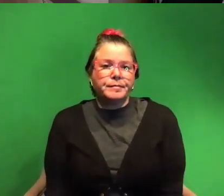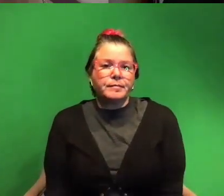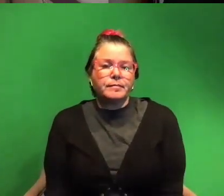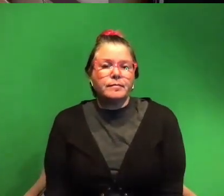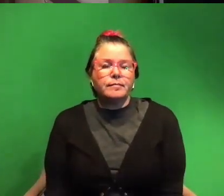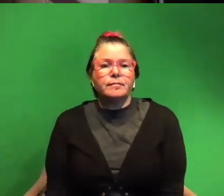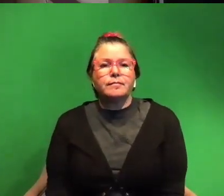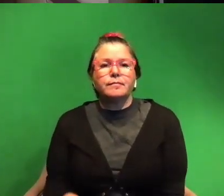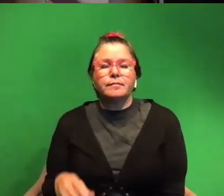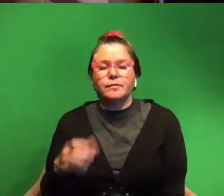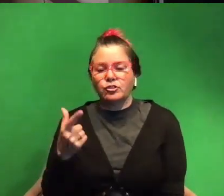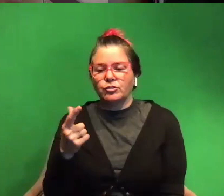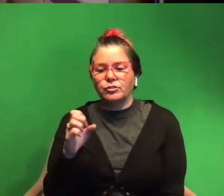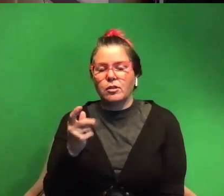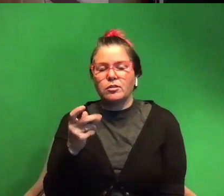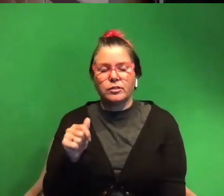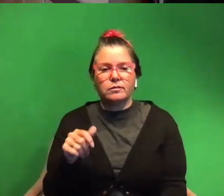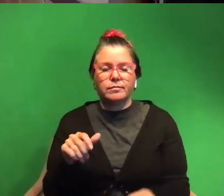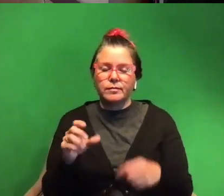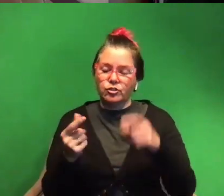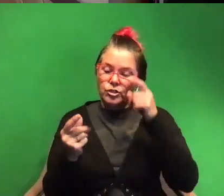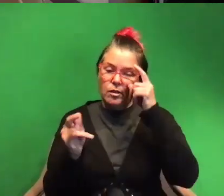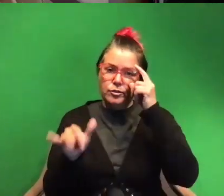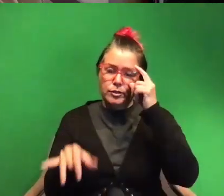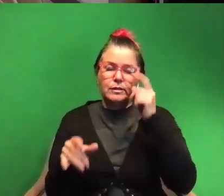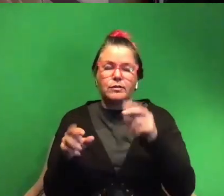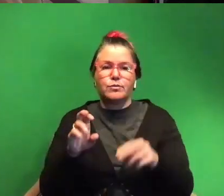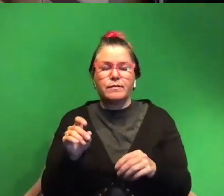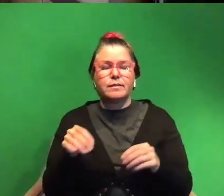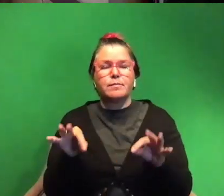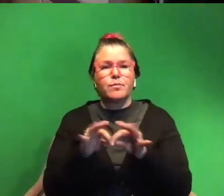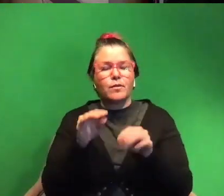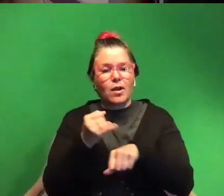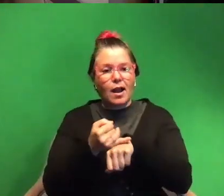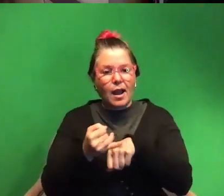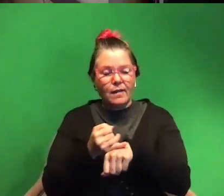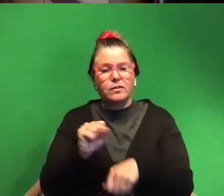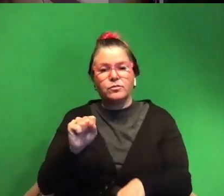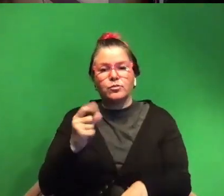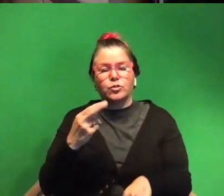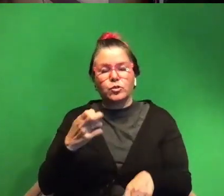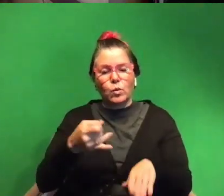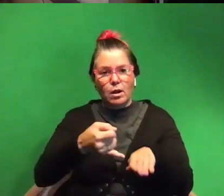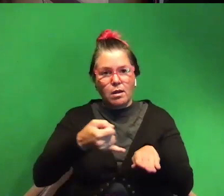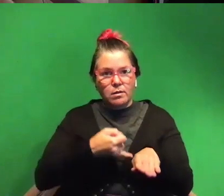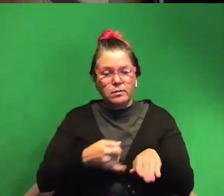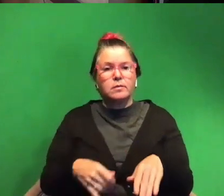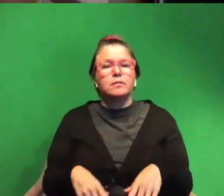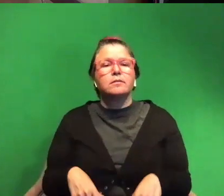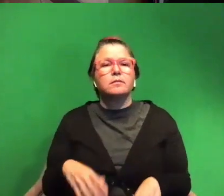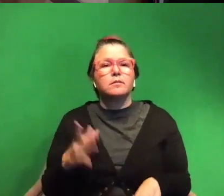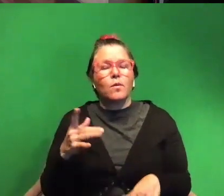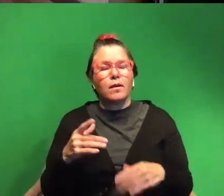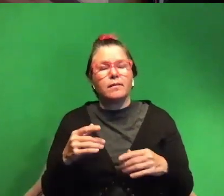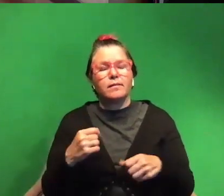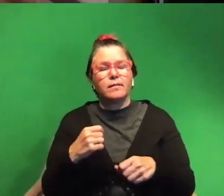geology. So reefs are really important for islands and for shorelines because of the formation of